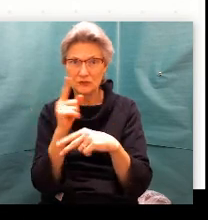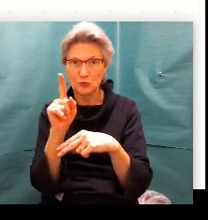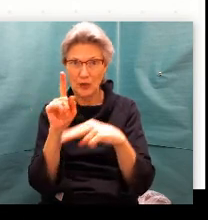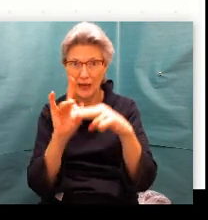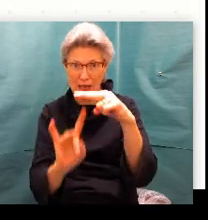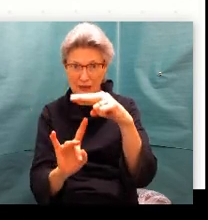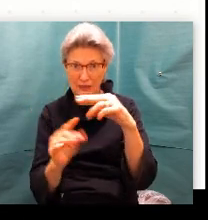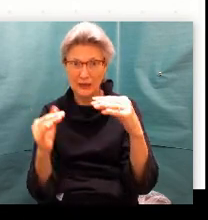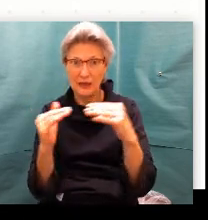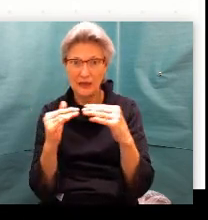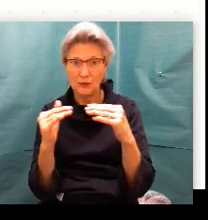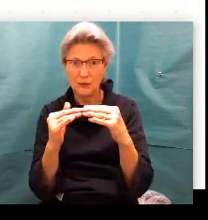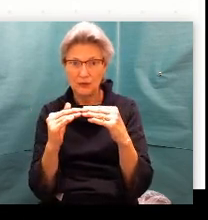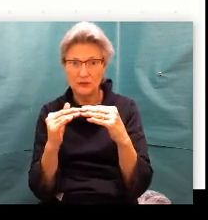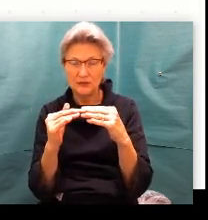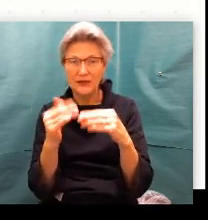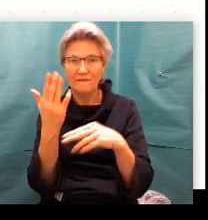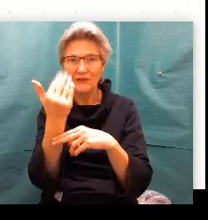1/8 equals